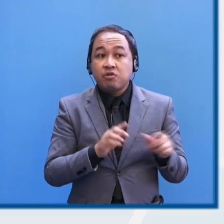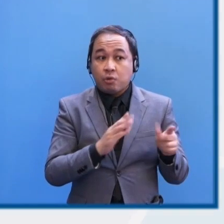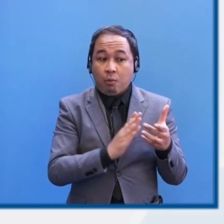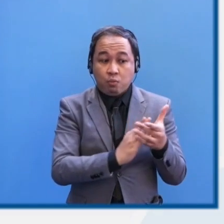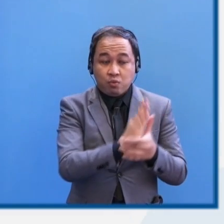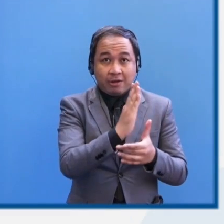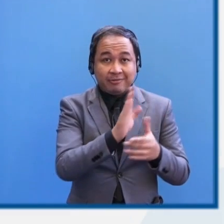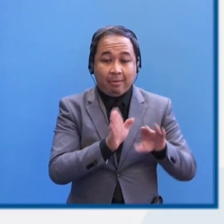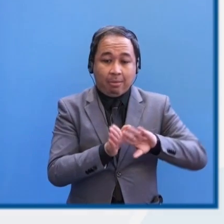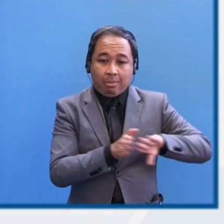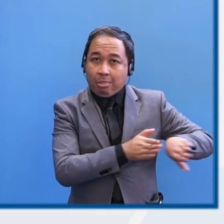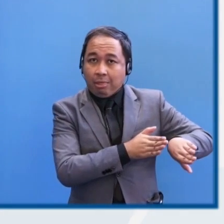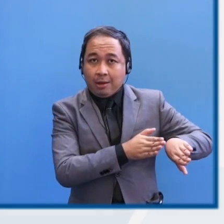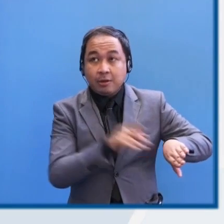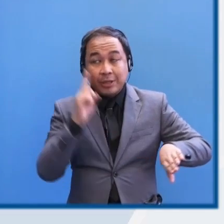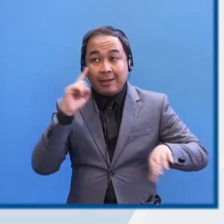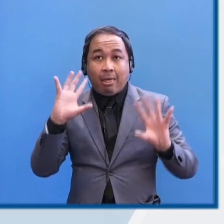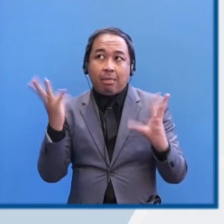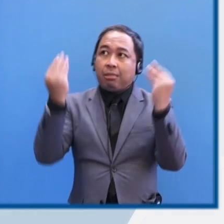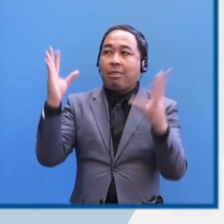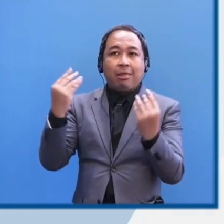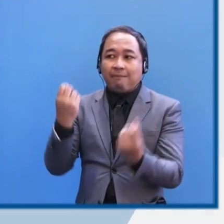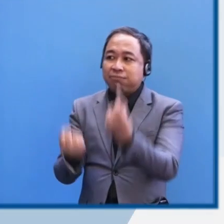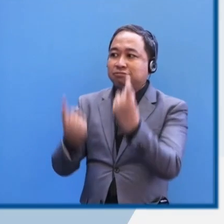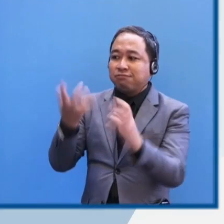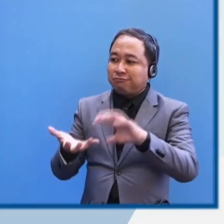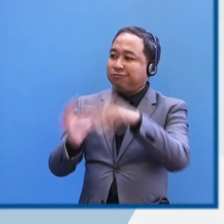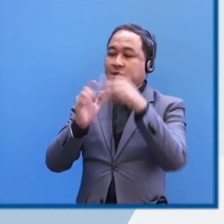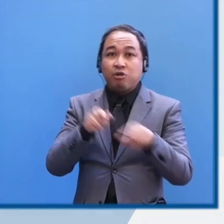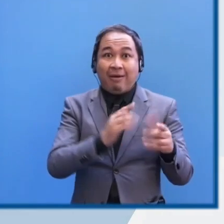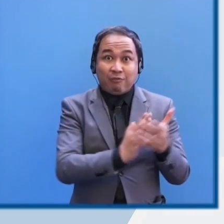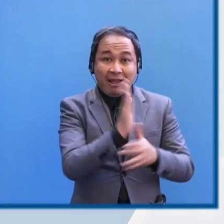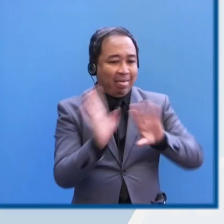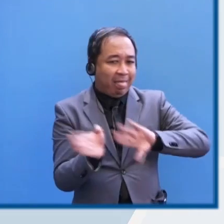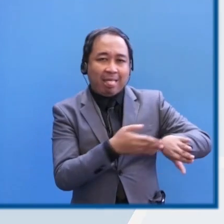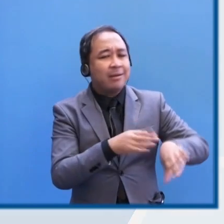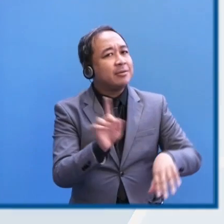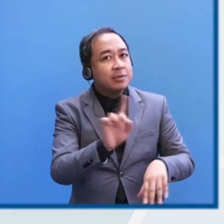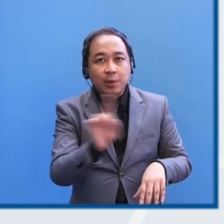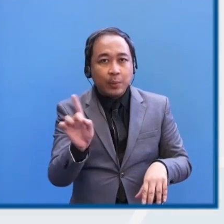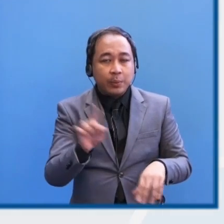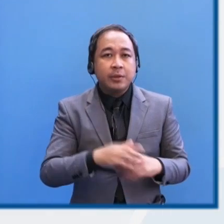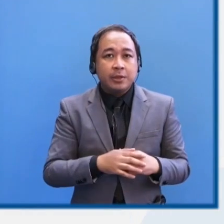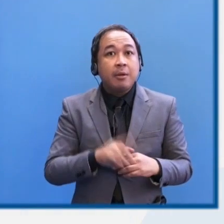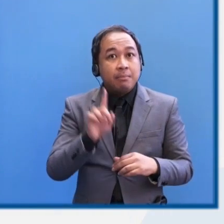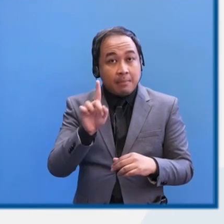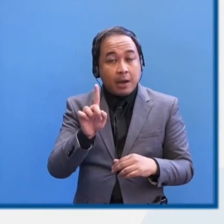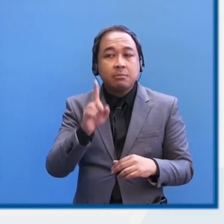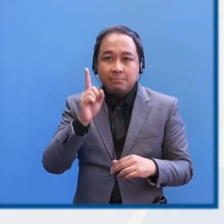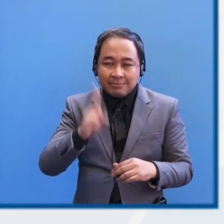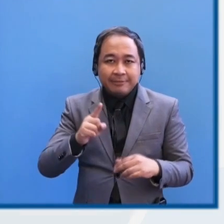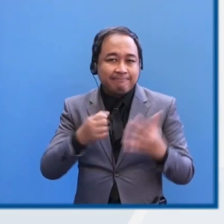compromised during the disaster or before the disaster. So if from a rights-based perspective, it actually gives